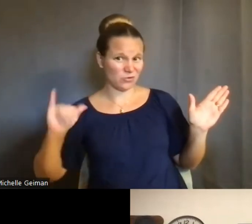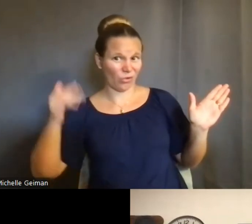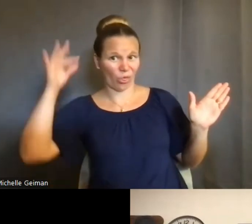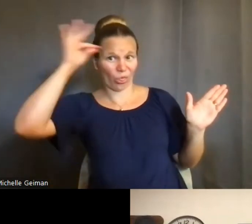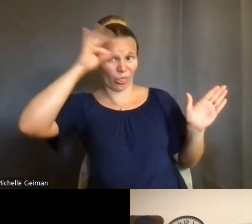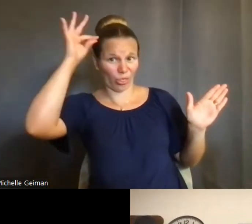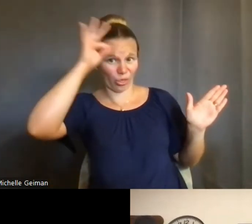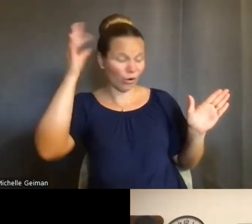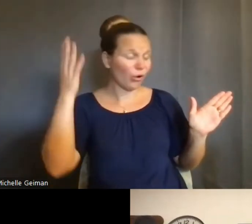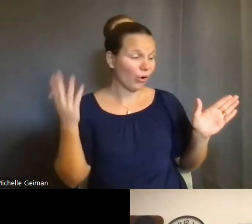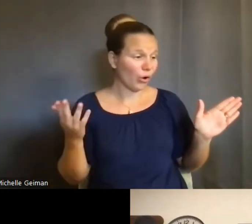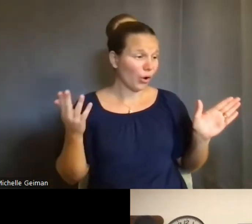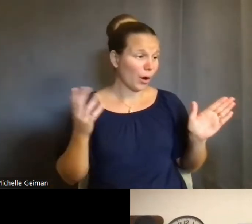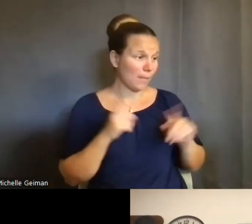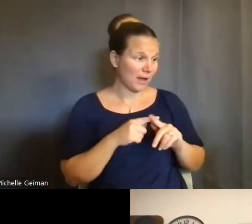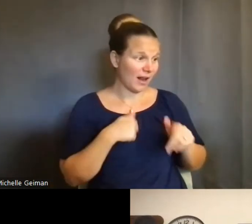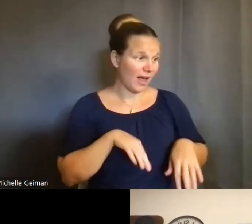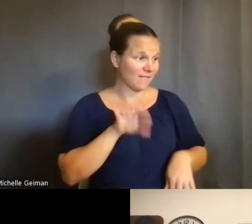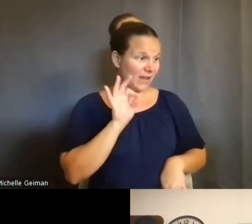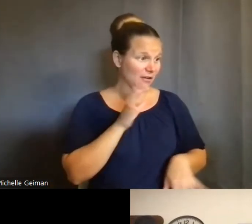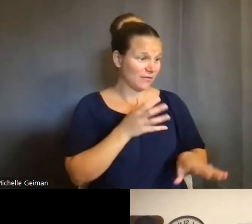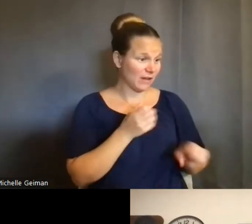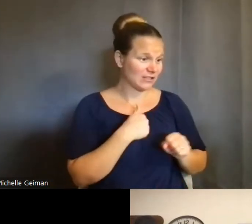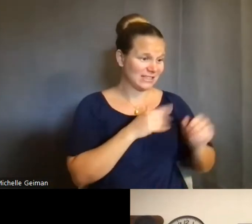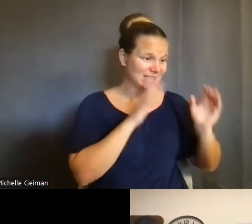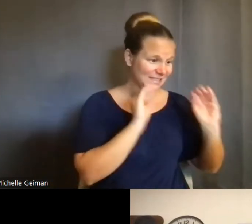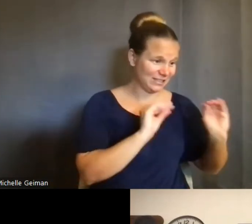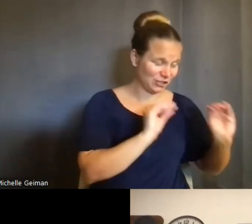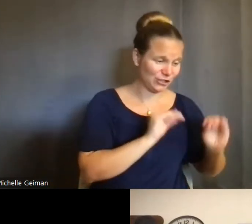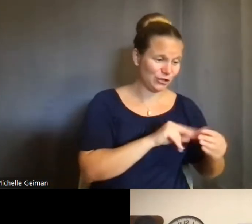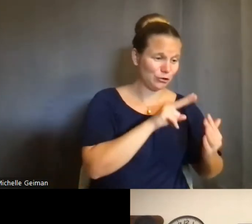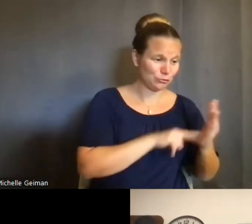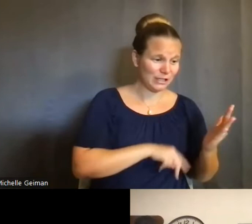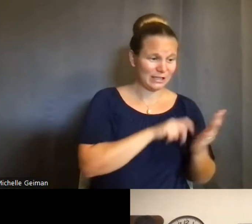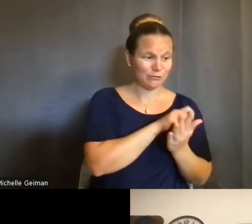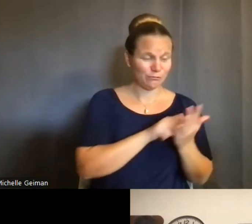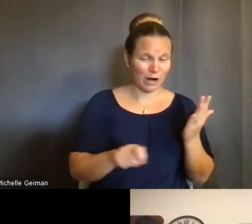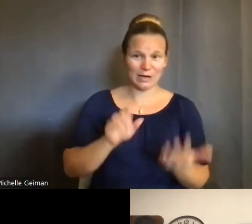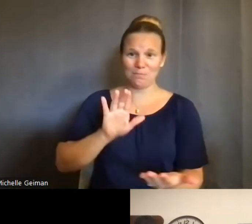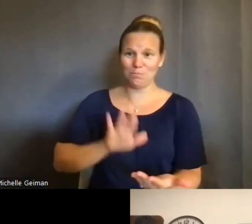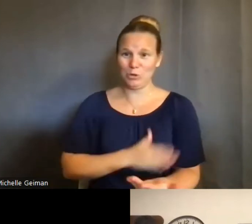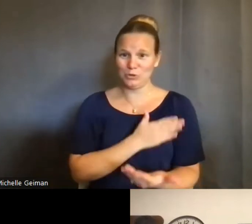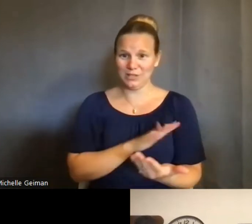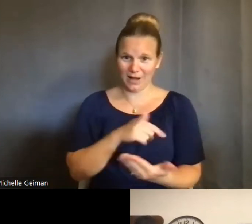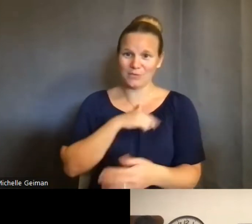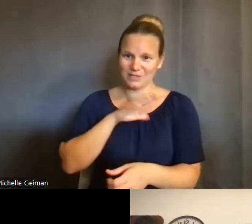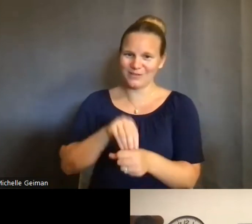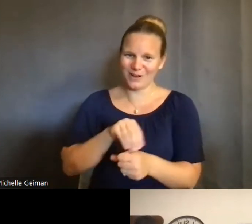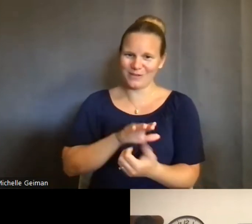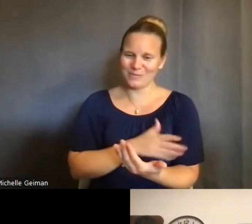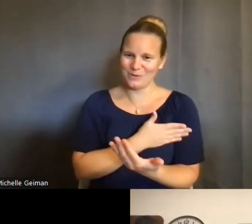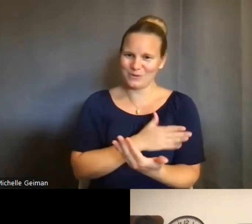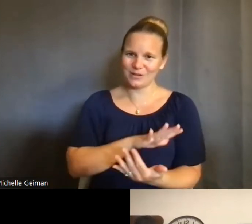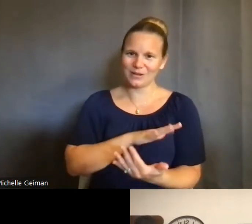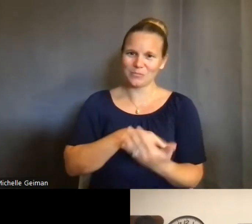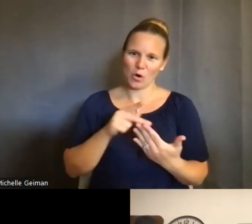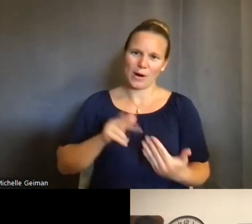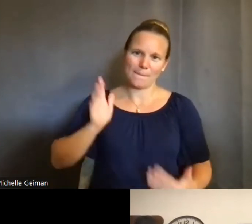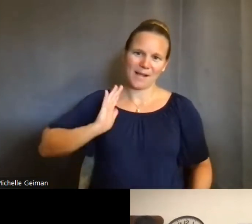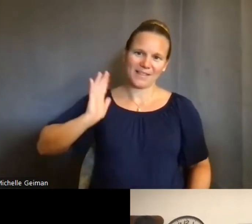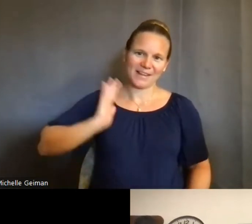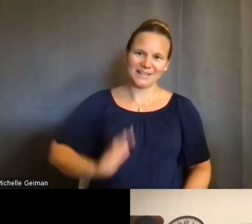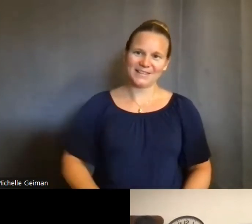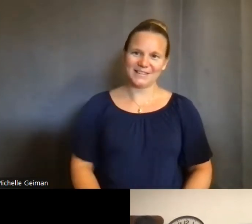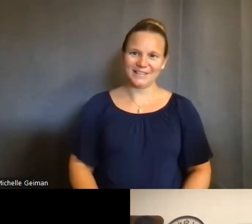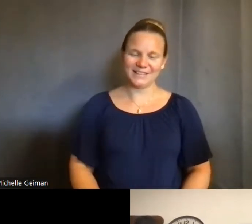really fast because I was teaching everything from reading, writing to music. I was part of the music program back then. So in order